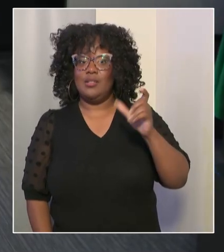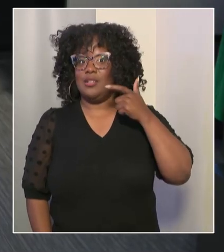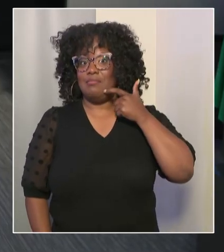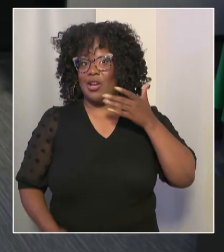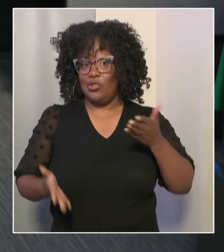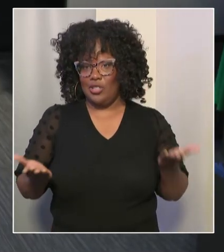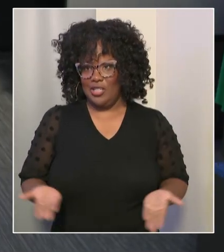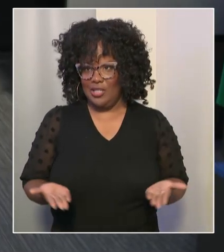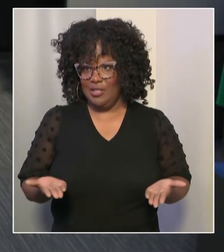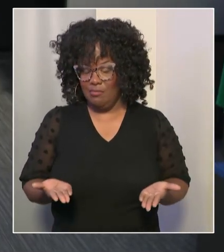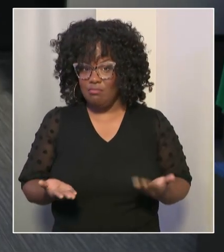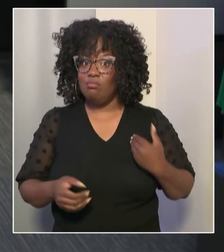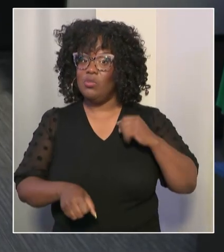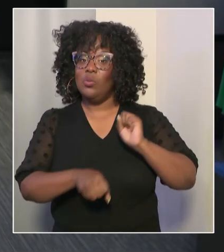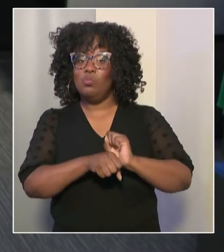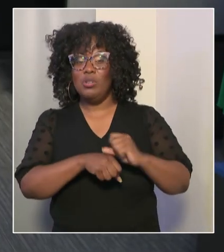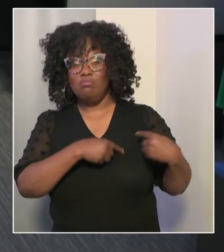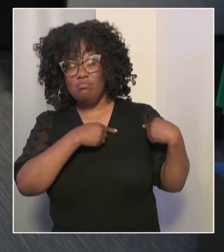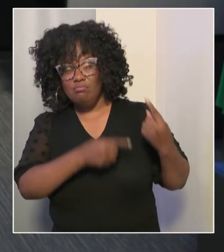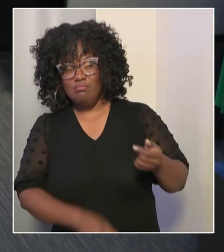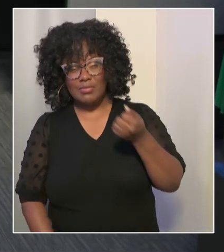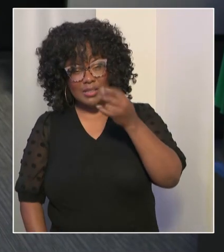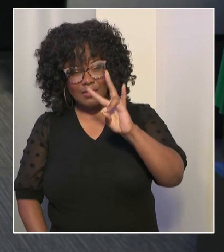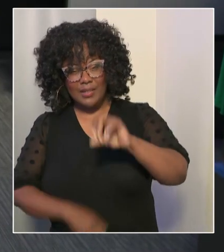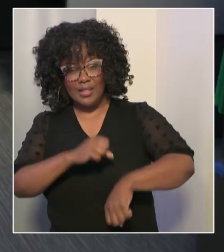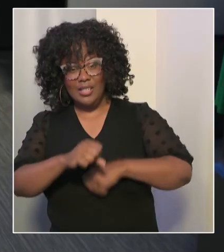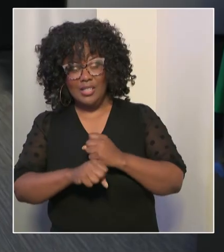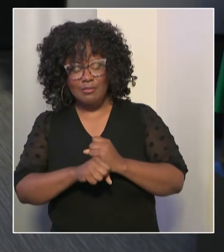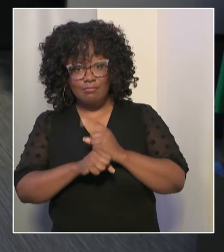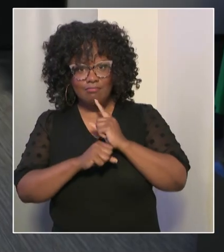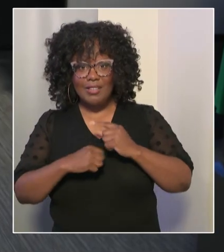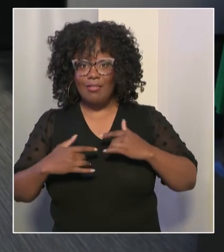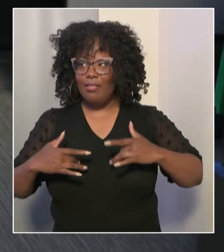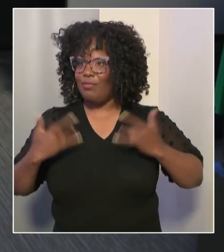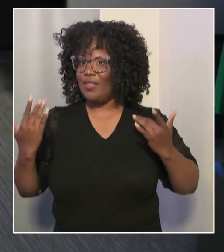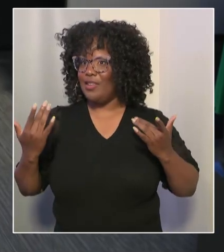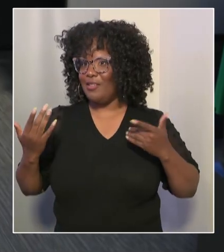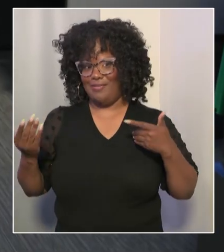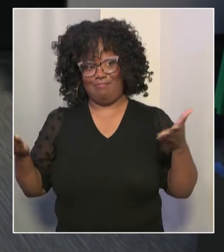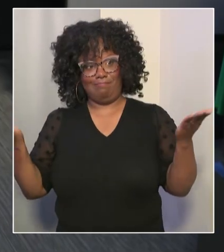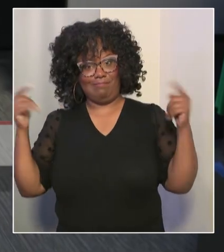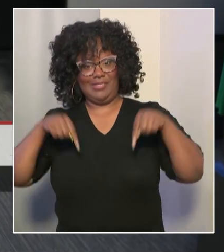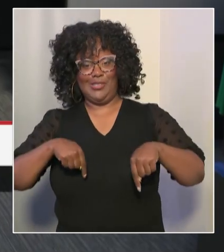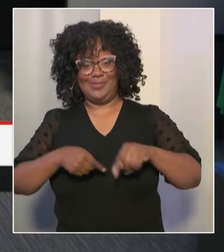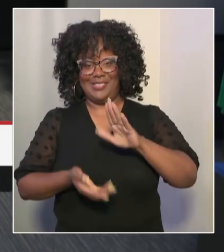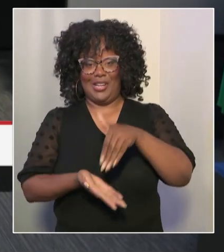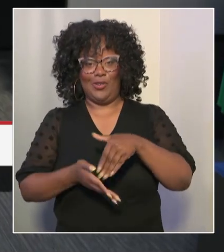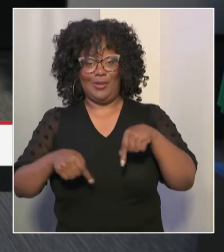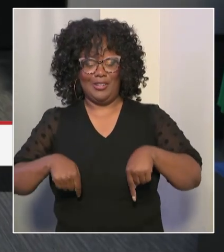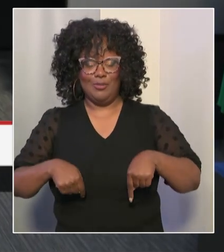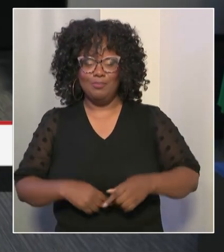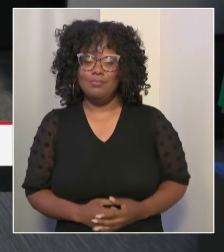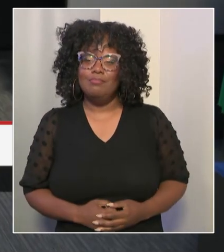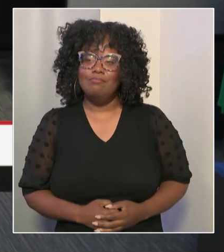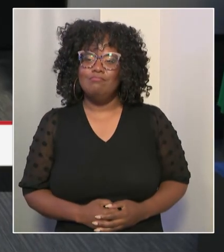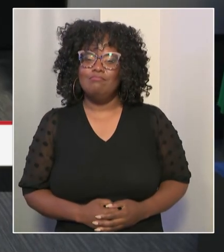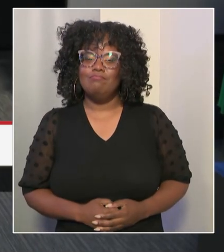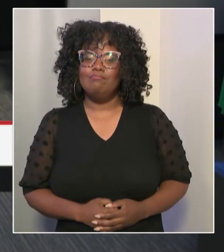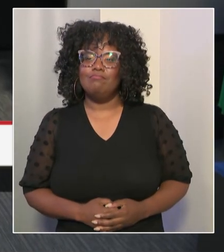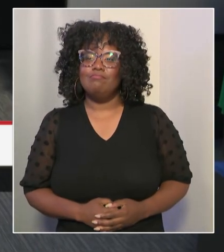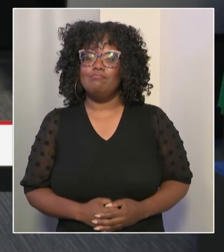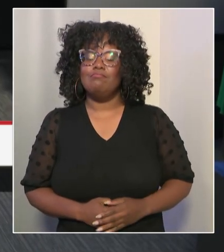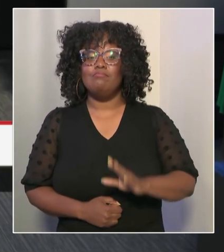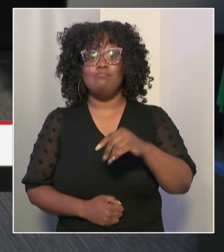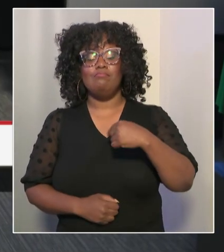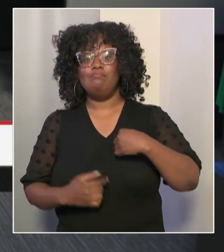17 years, where I proudly serve as a DC Fire and EMS dispatcher. I am delighted and honored to